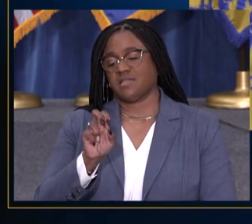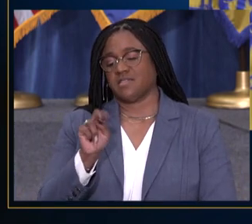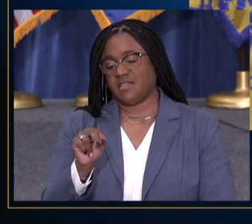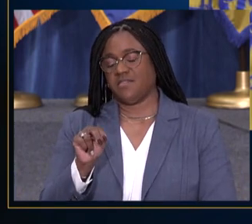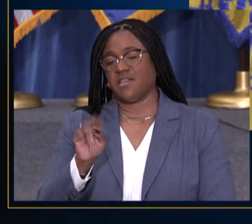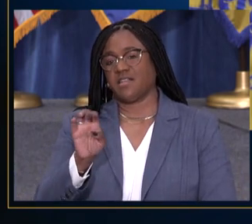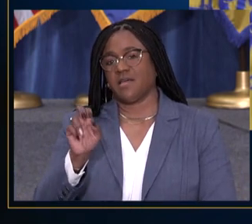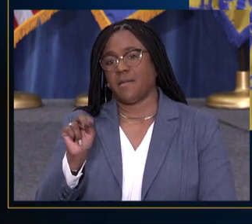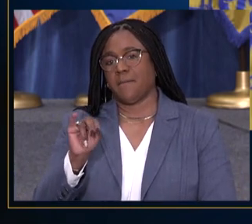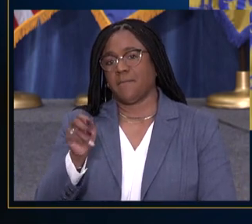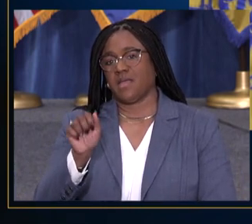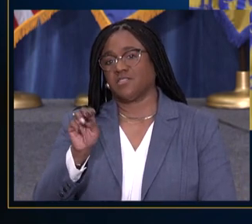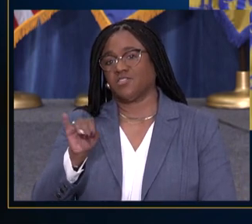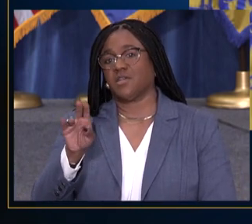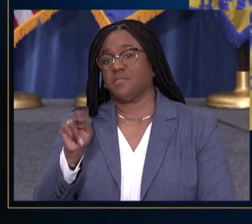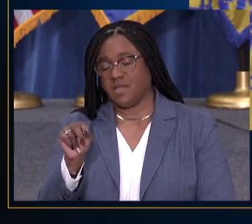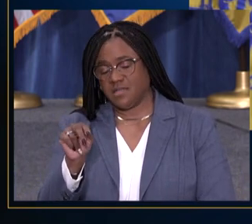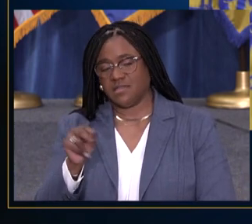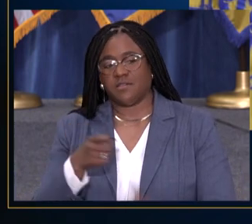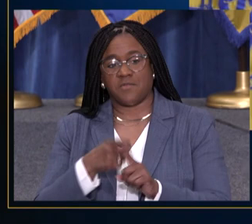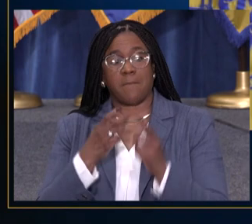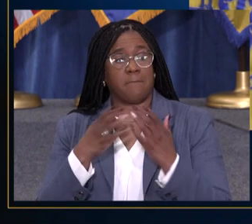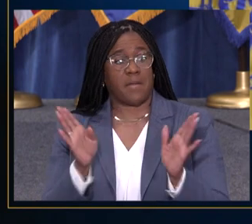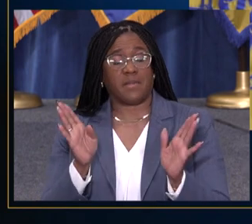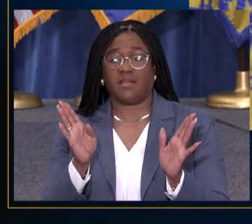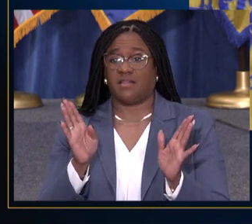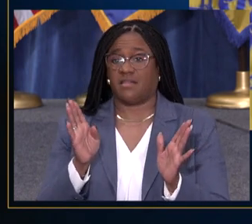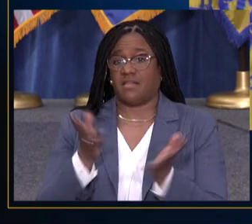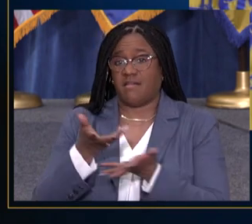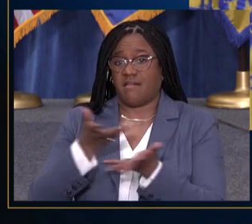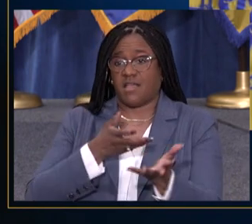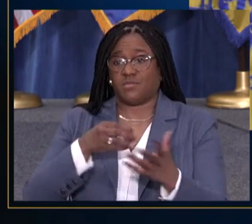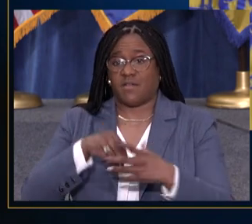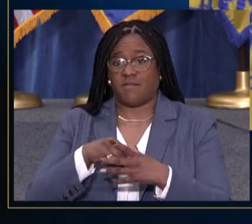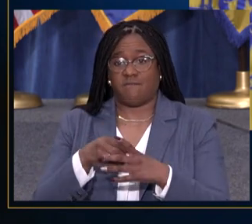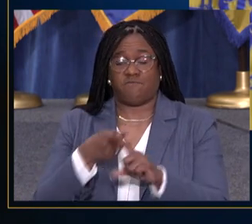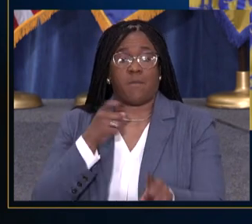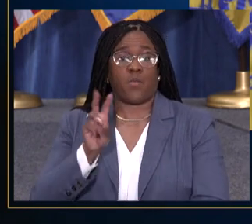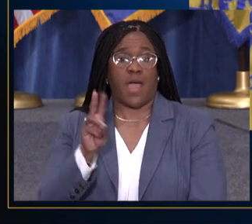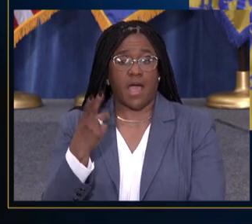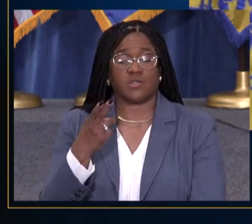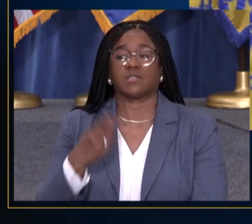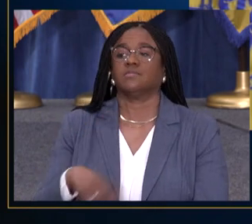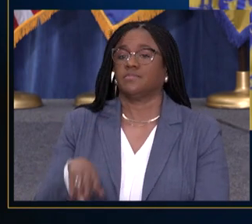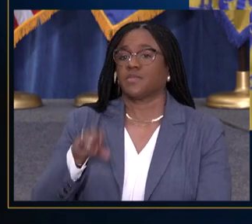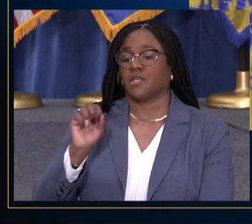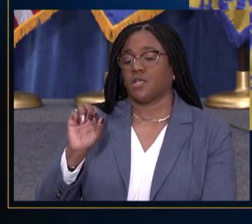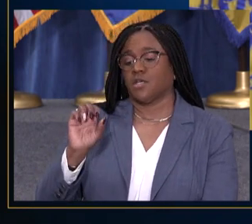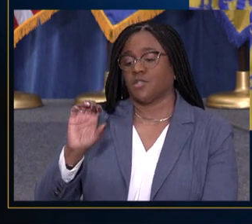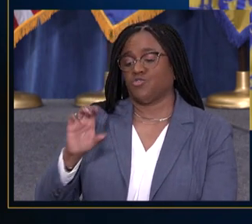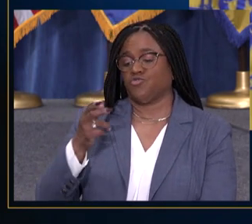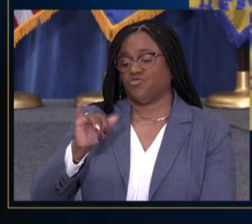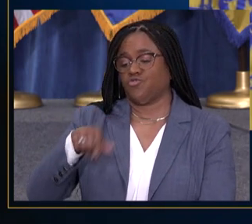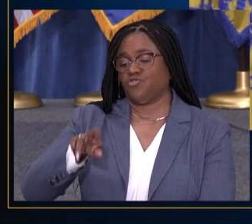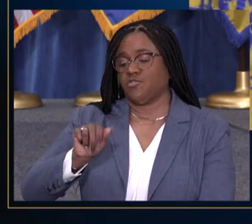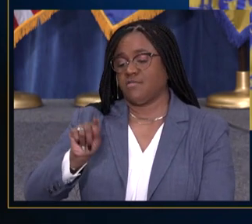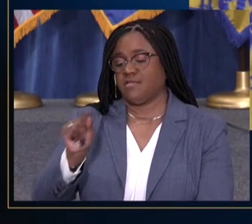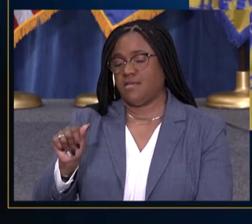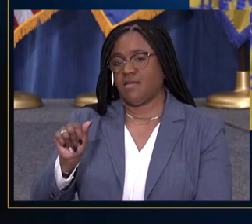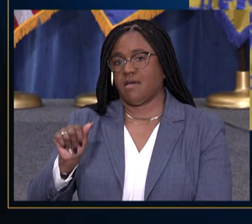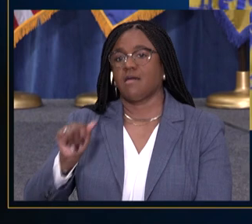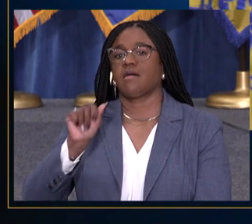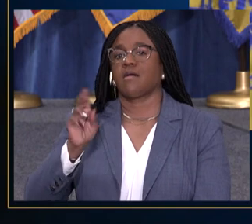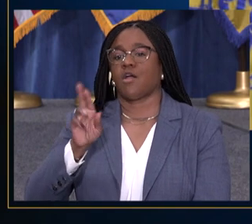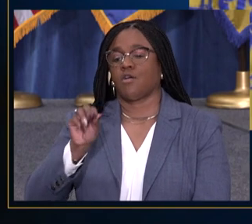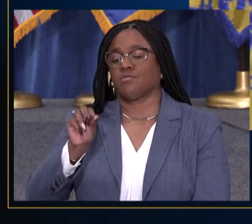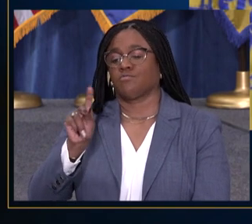and Director of the Office of Public Engagement from the White House. We have Administrator Shakita Brooks-LaShore, the Administrator from